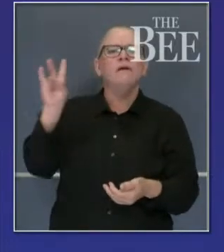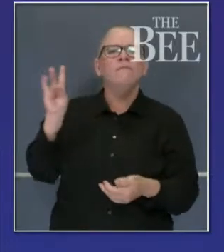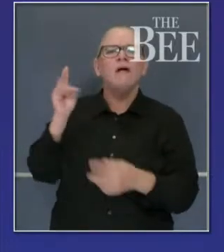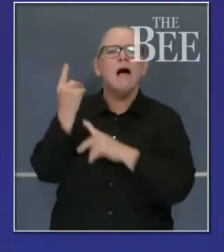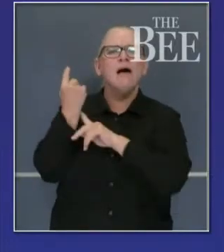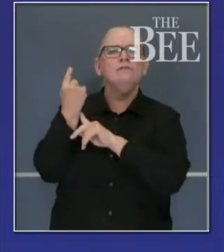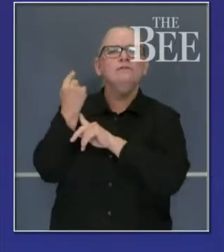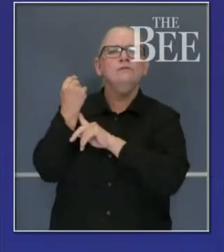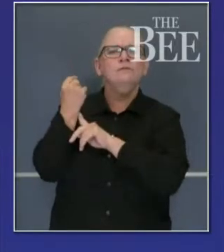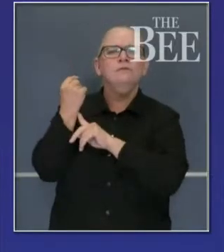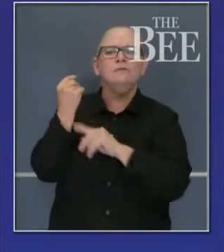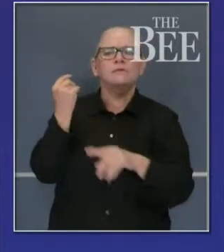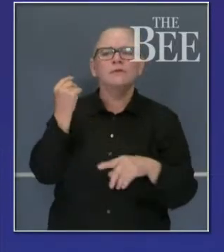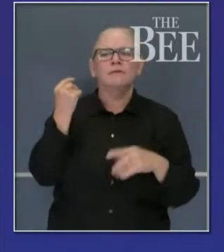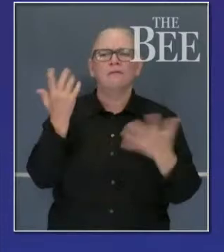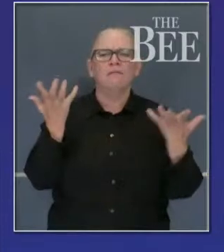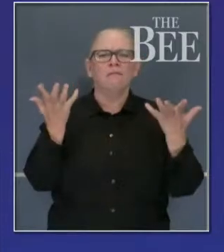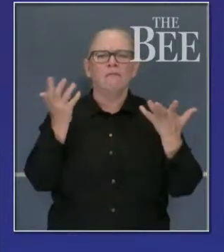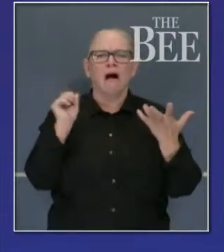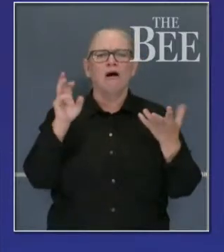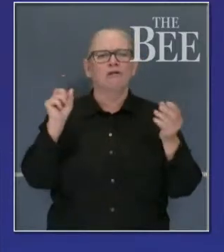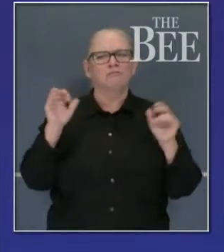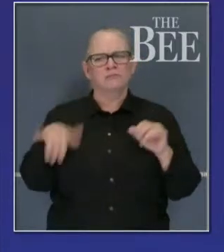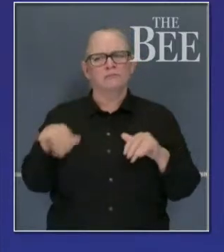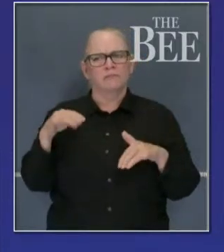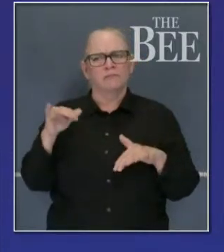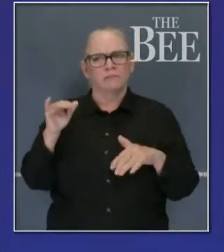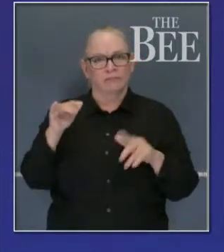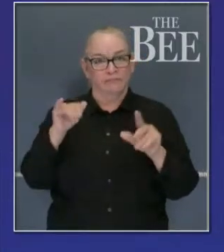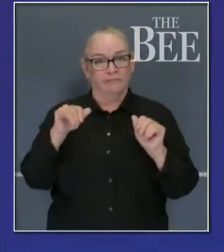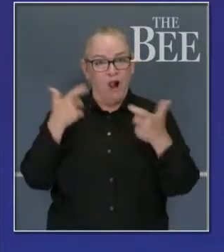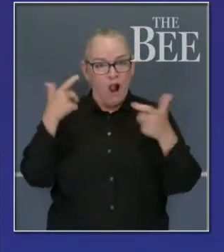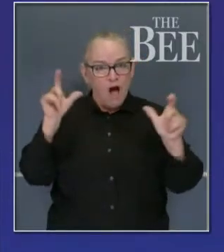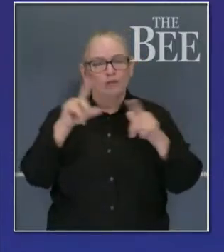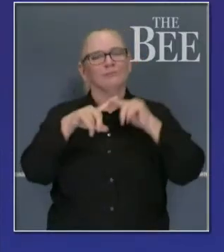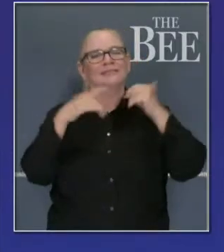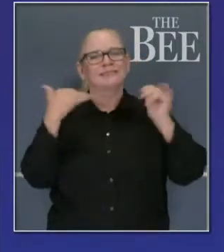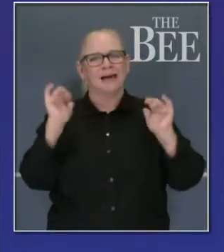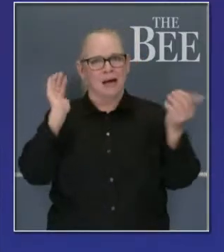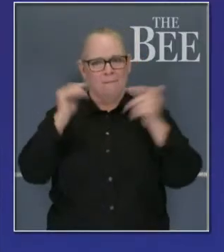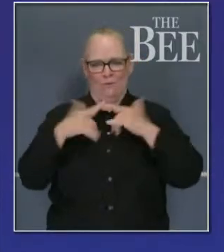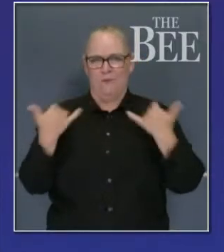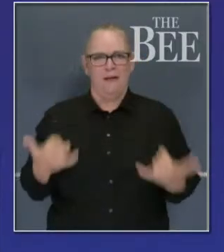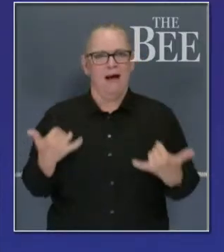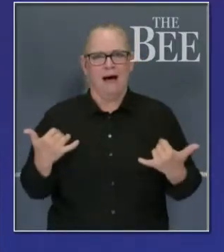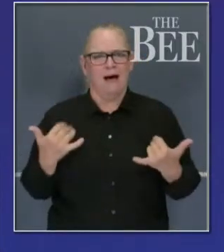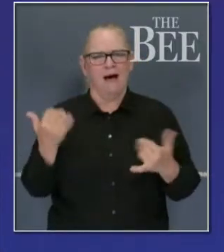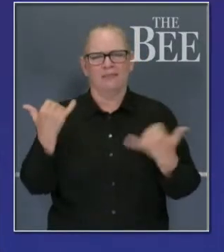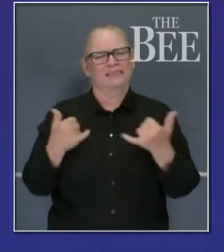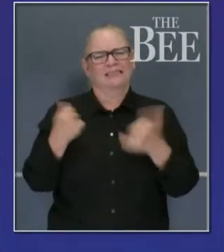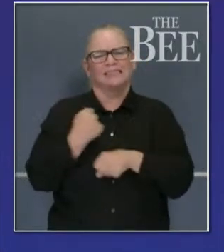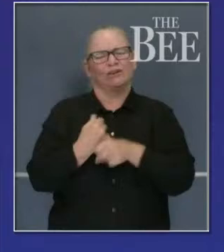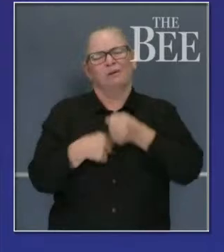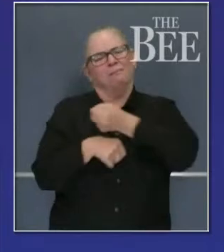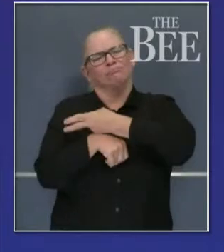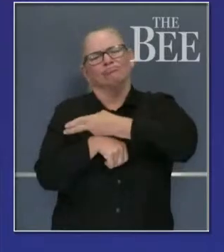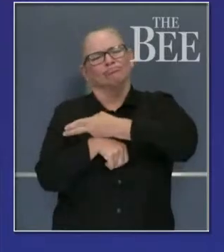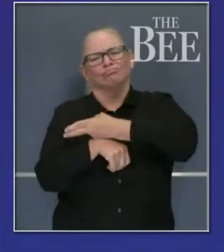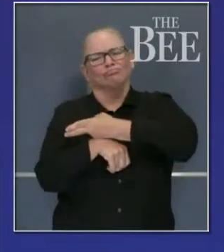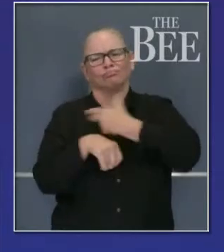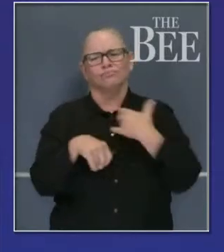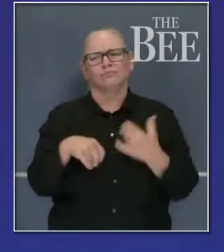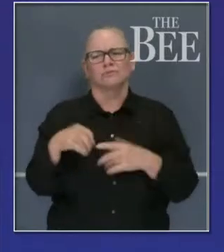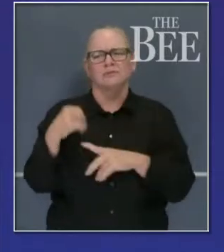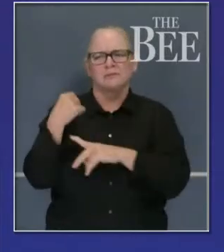just, because that is a substantial number of acres that were burned by wildfires, but in comparison to this year,